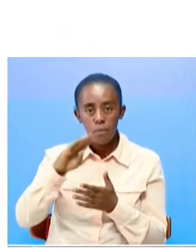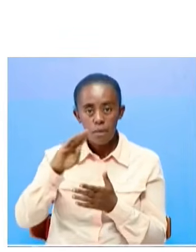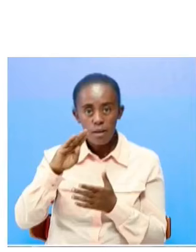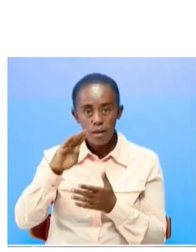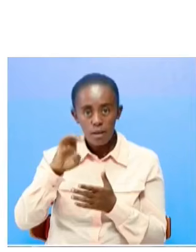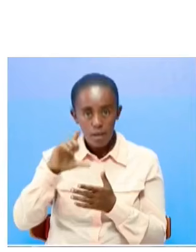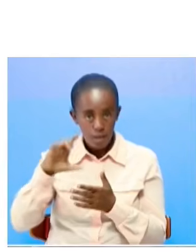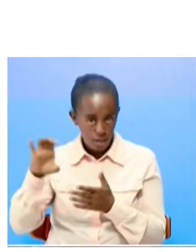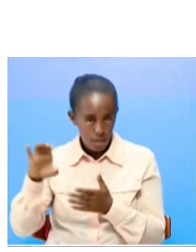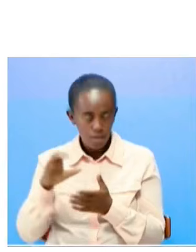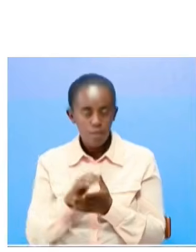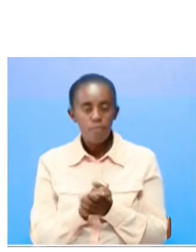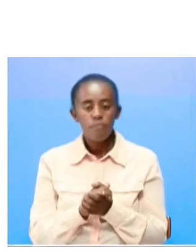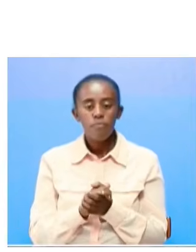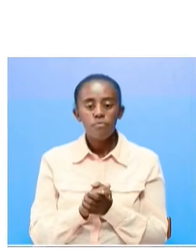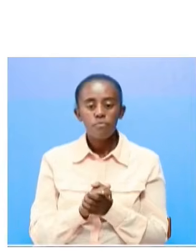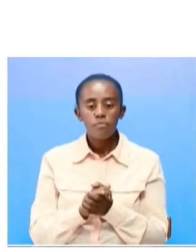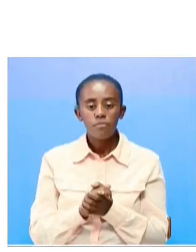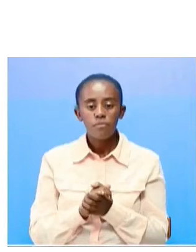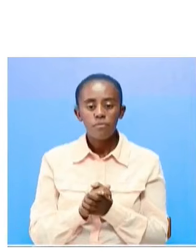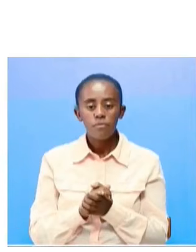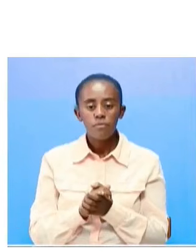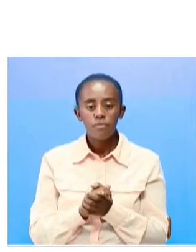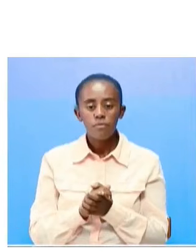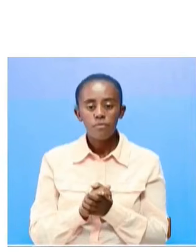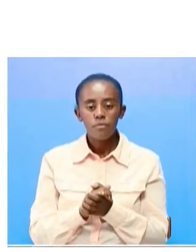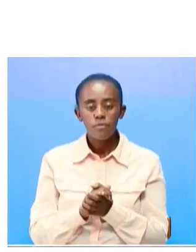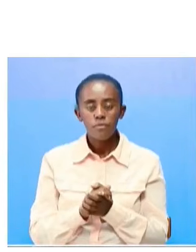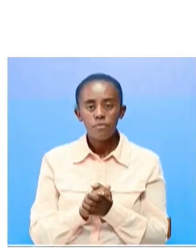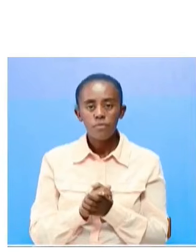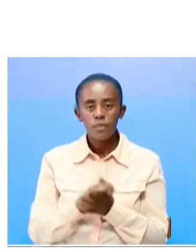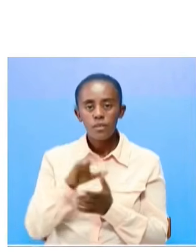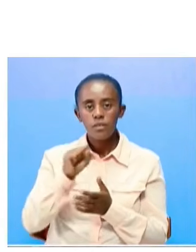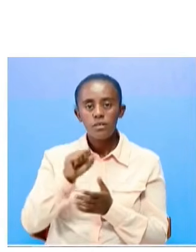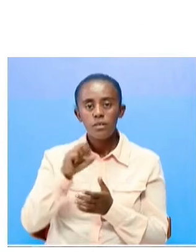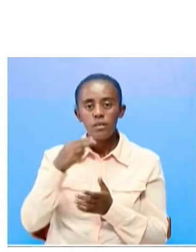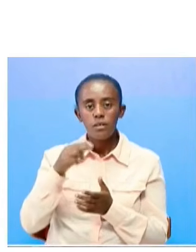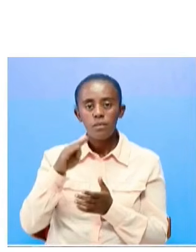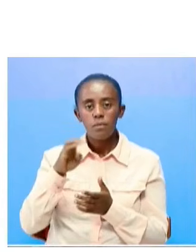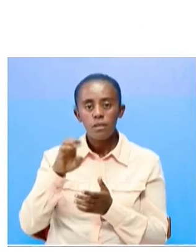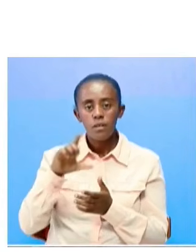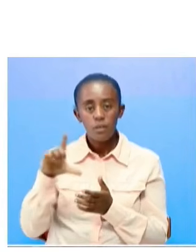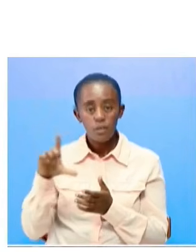in Ethiopia, or we can say Shebel, Ethiopia.